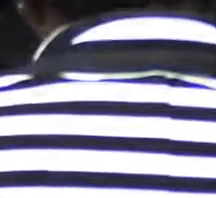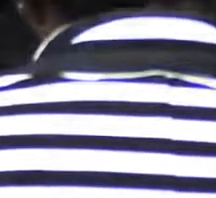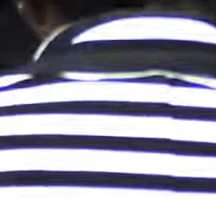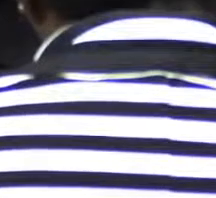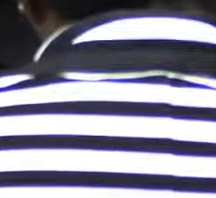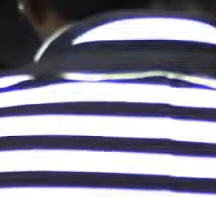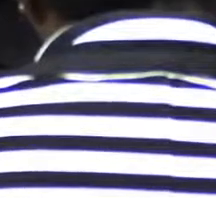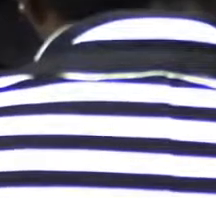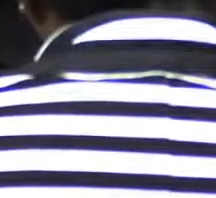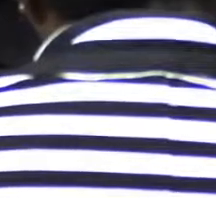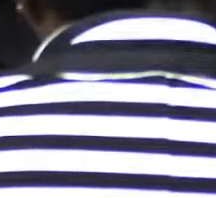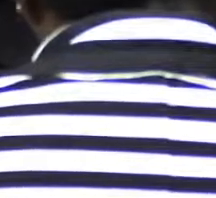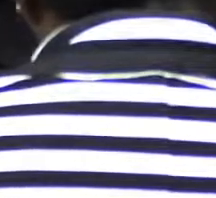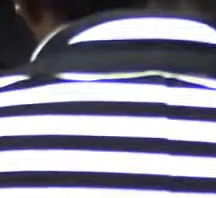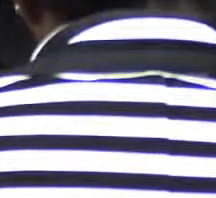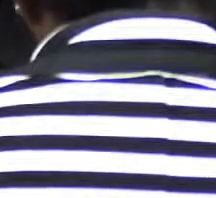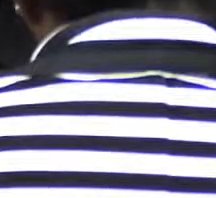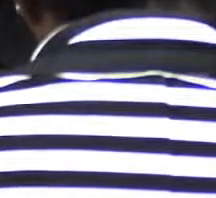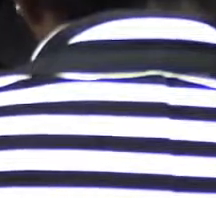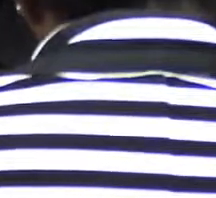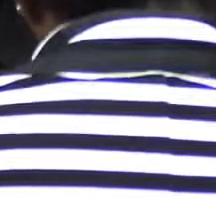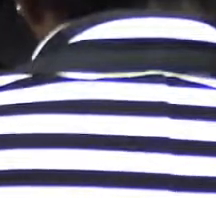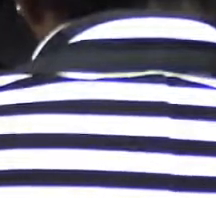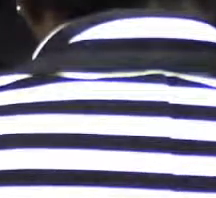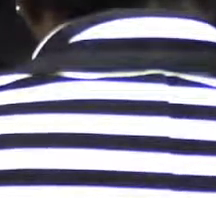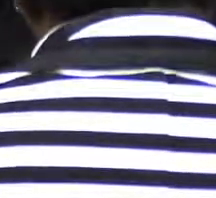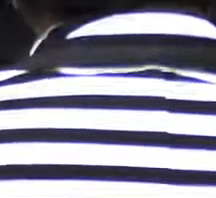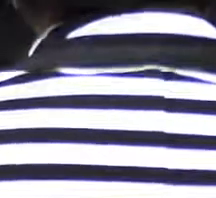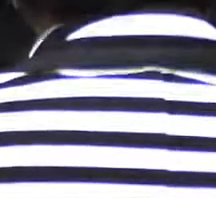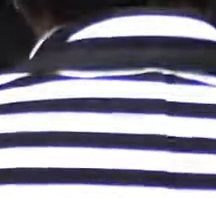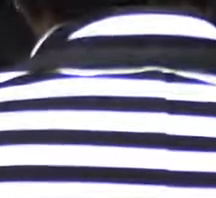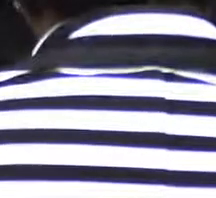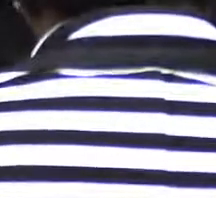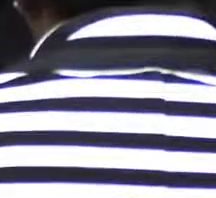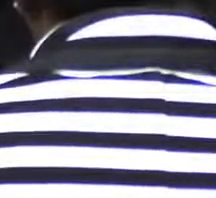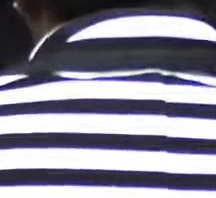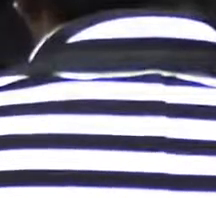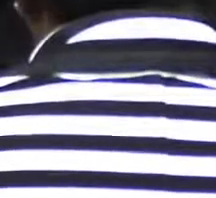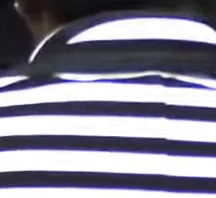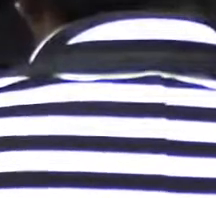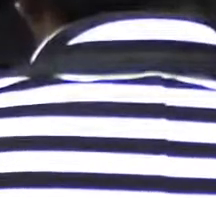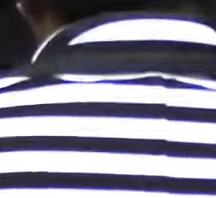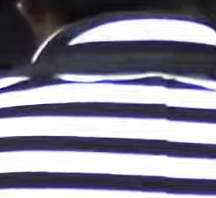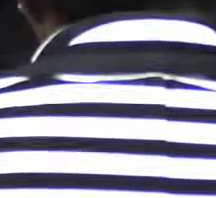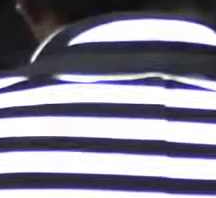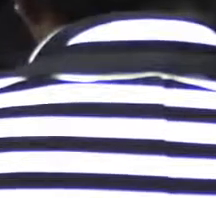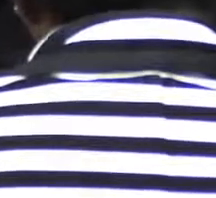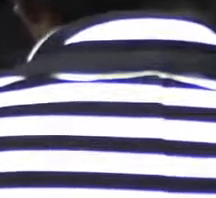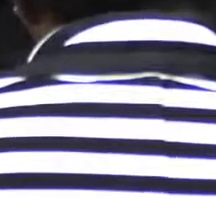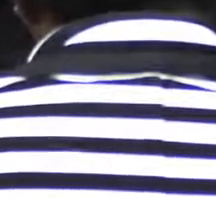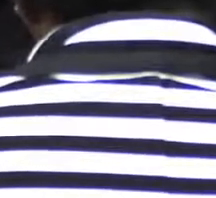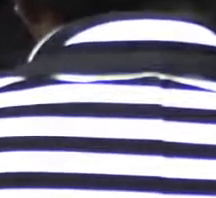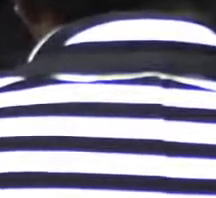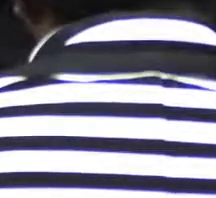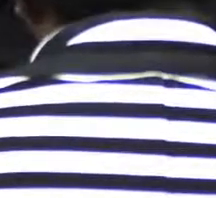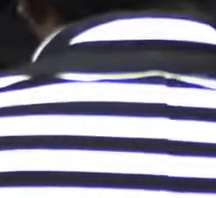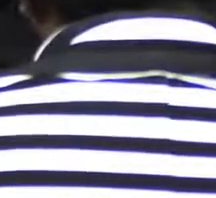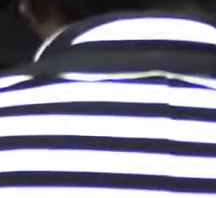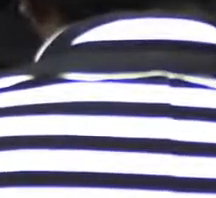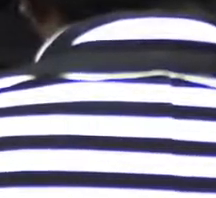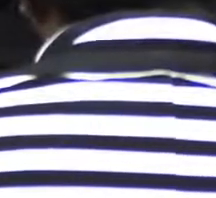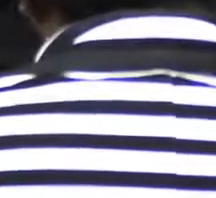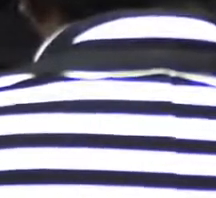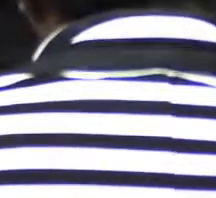waseNazaretha. Siyabonga Nkulunkulu onamandla egameni likaJesu waseNazaretha. Moyo ingcwele thatha udumo kithi